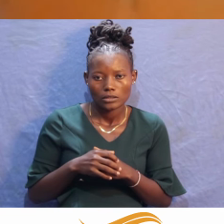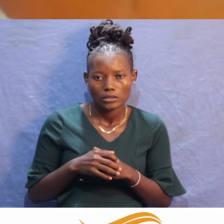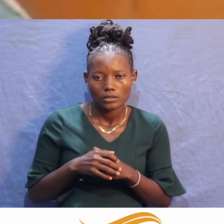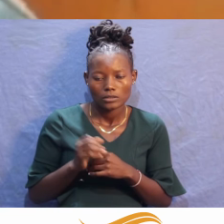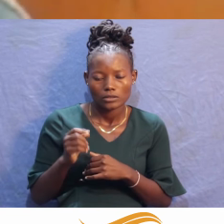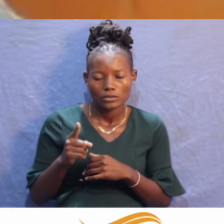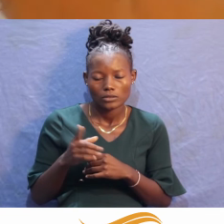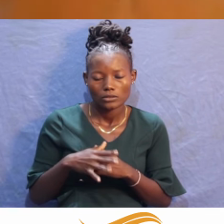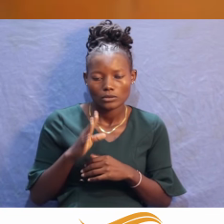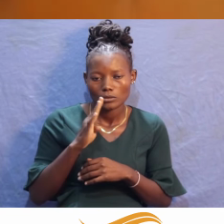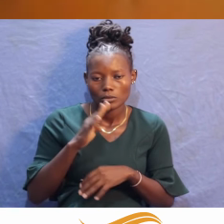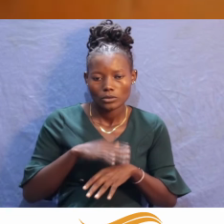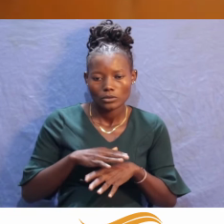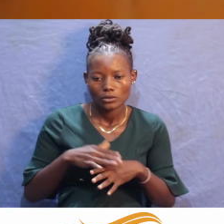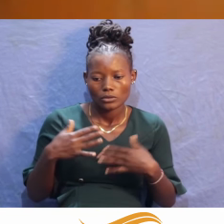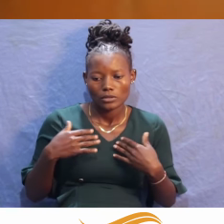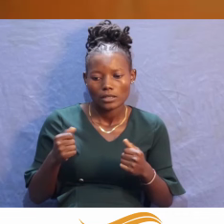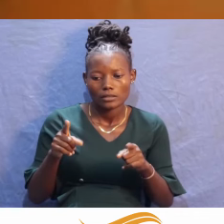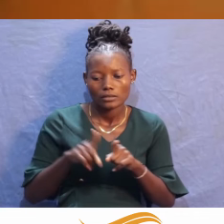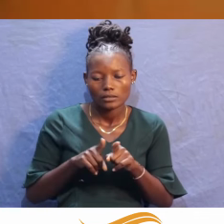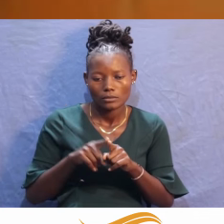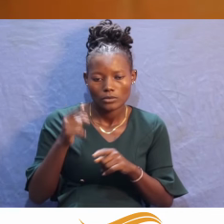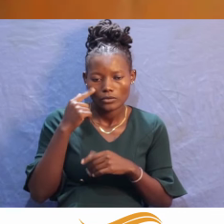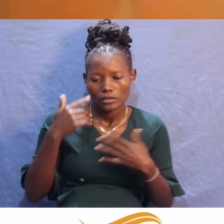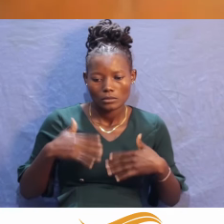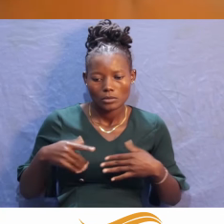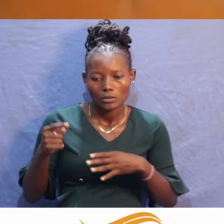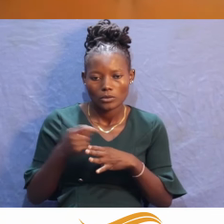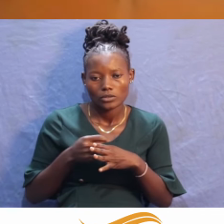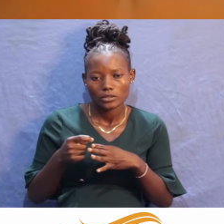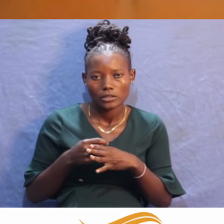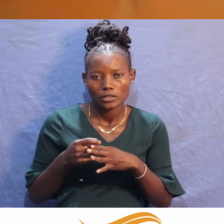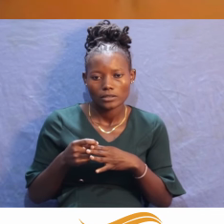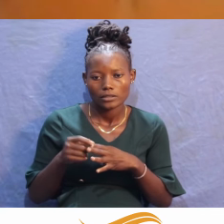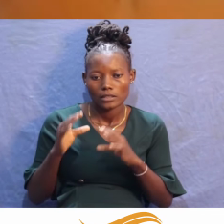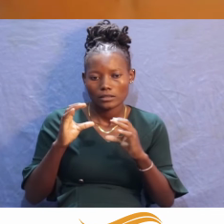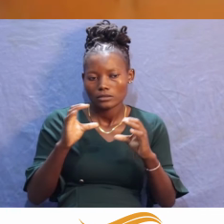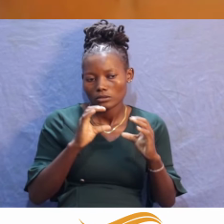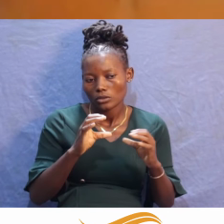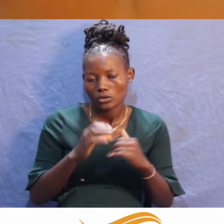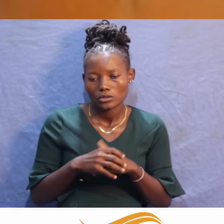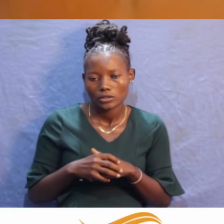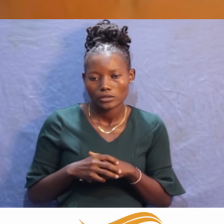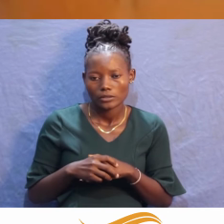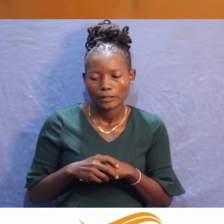somewhere. Do y'all have CPR training as coaches?